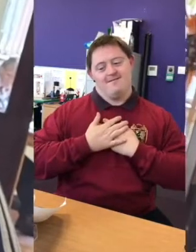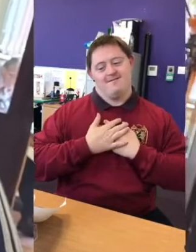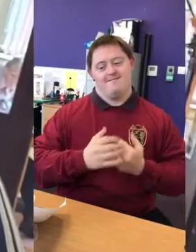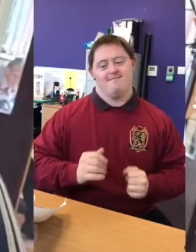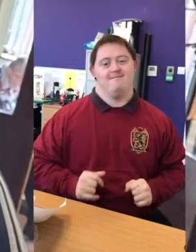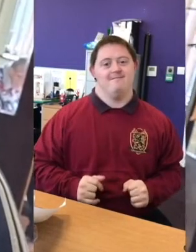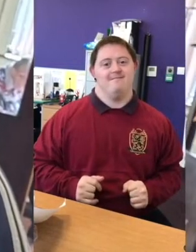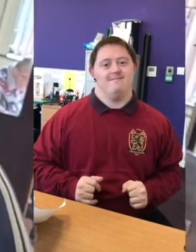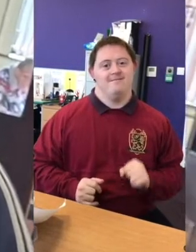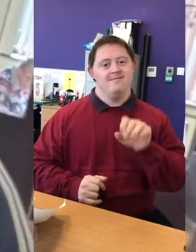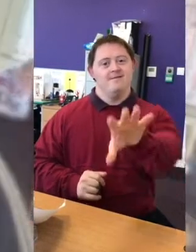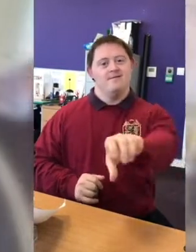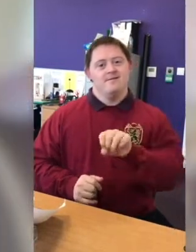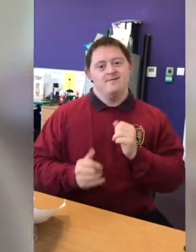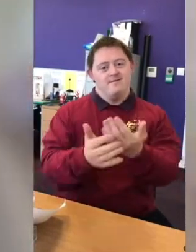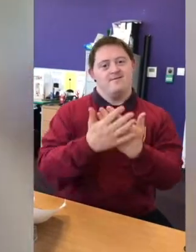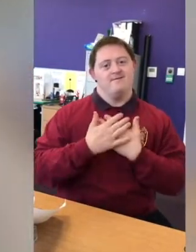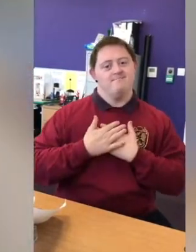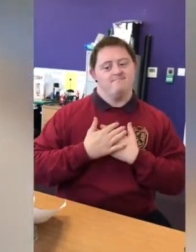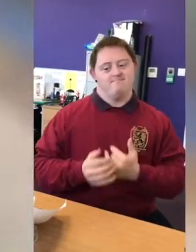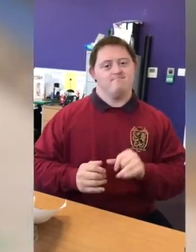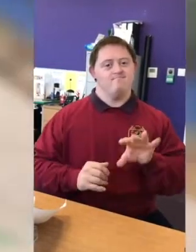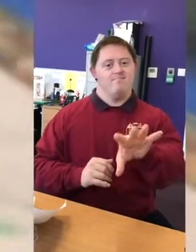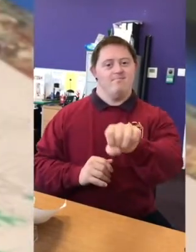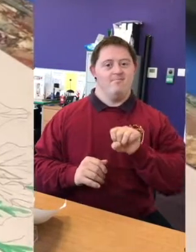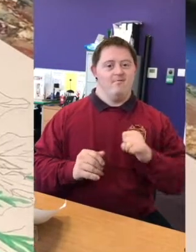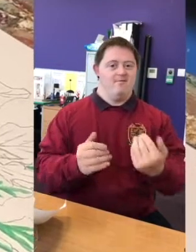Take a breath. Take a breath.